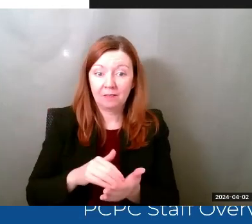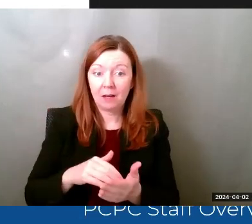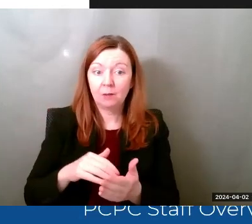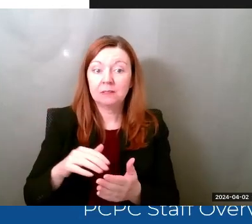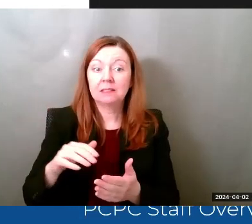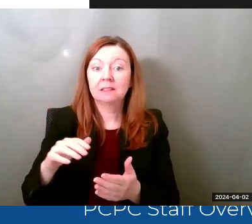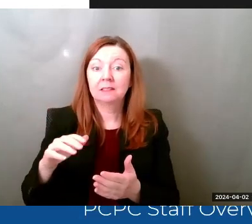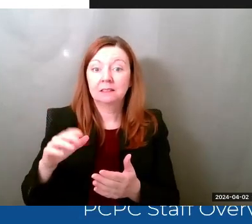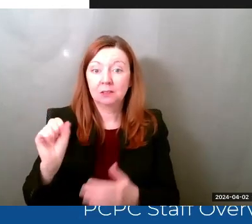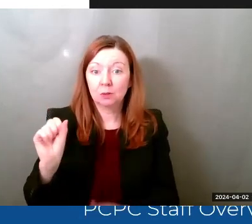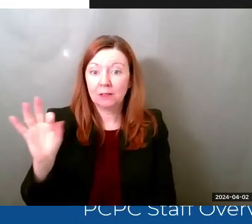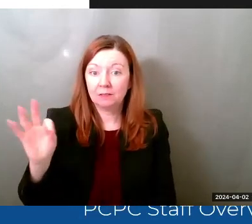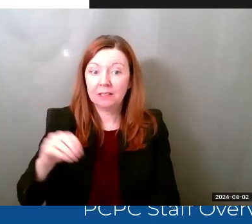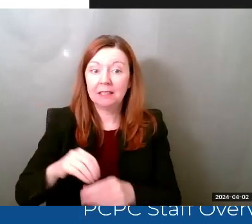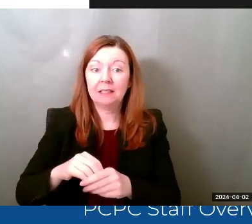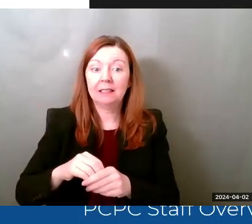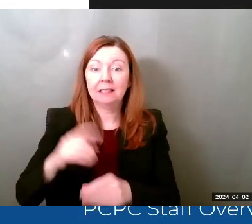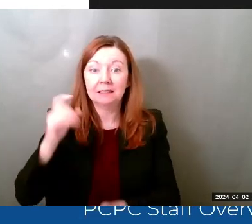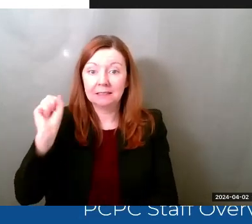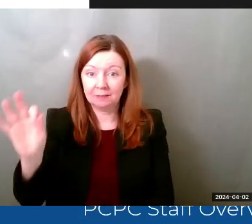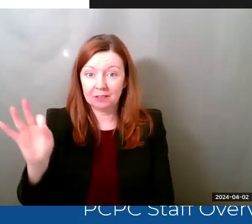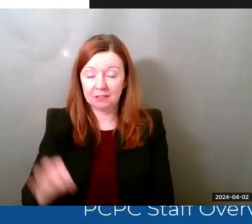San Francisco.